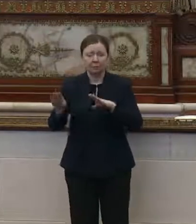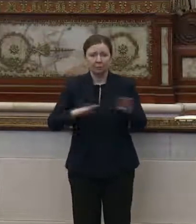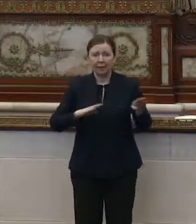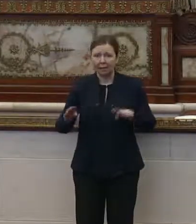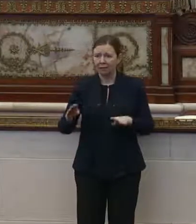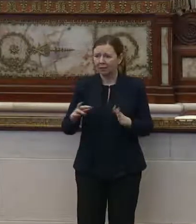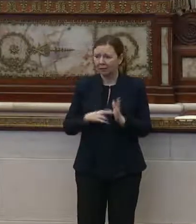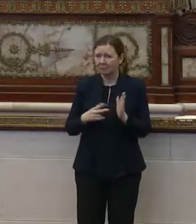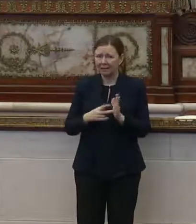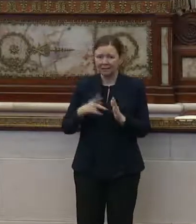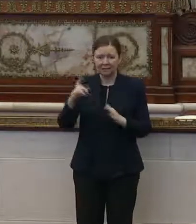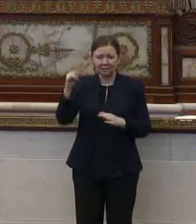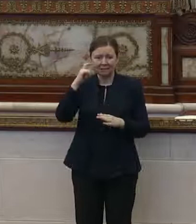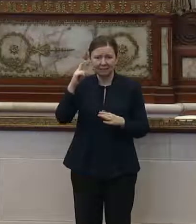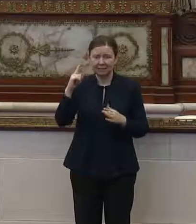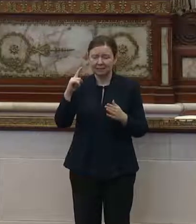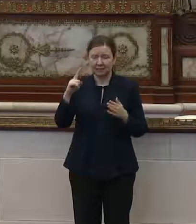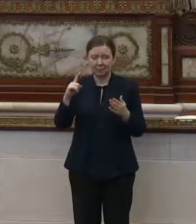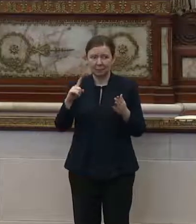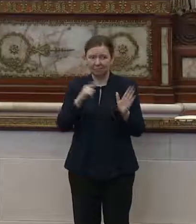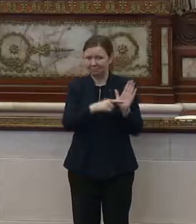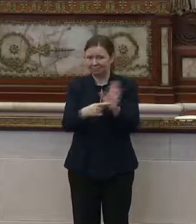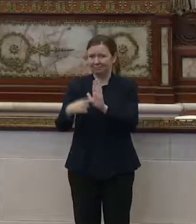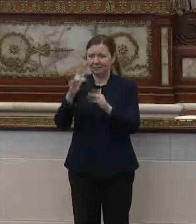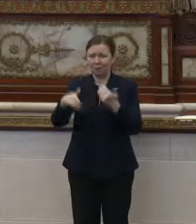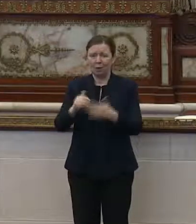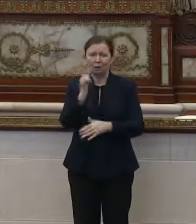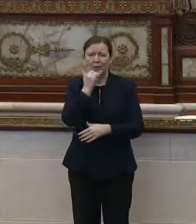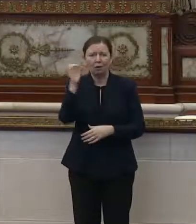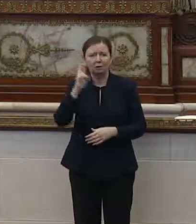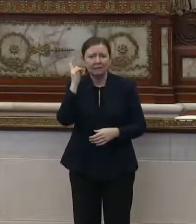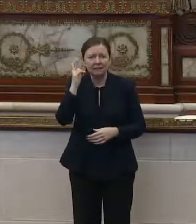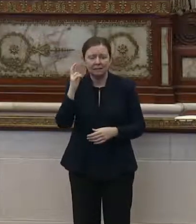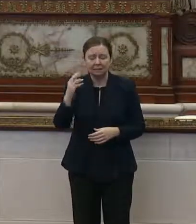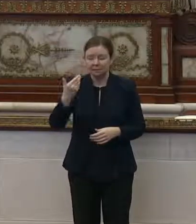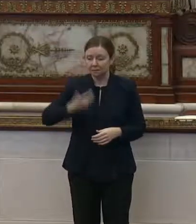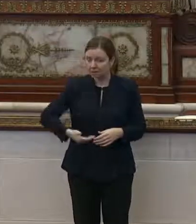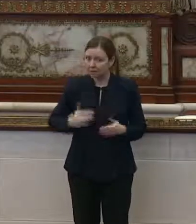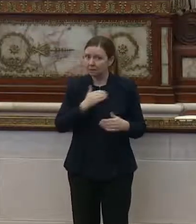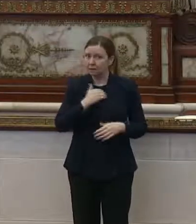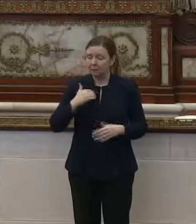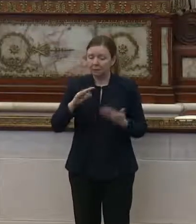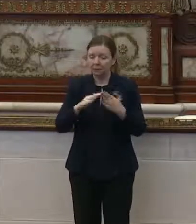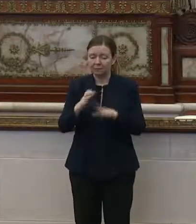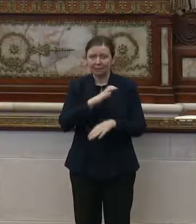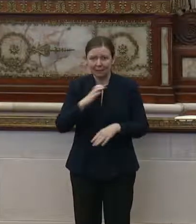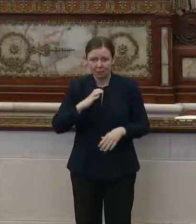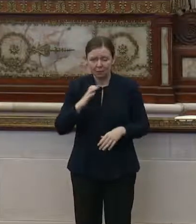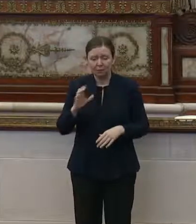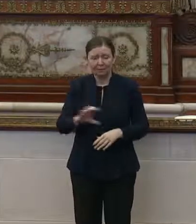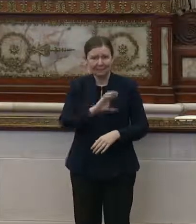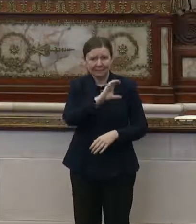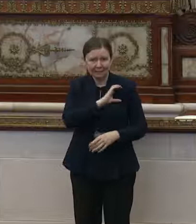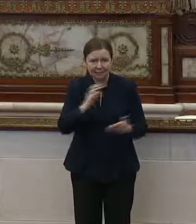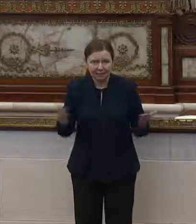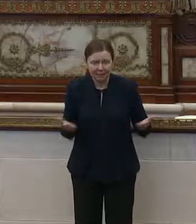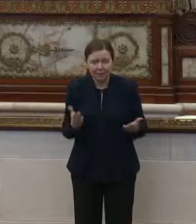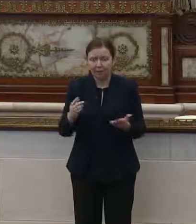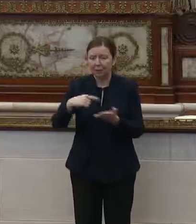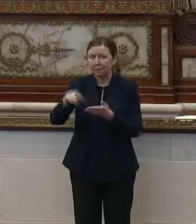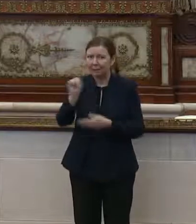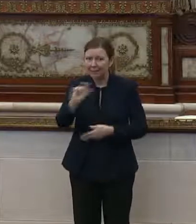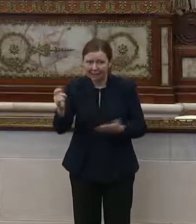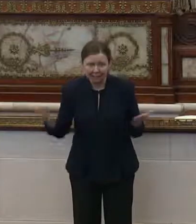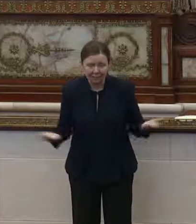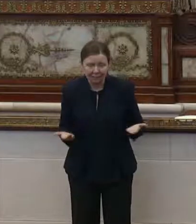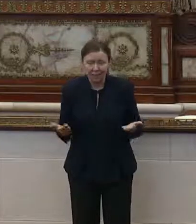for all of the wrong reasons. I, as a member of city council, as a citizen, as a taxpayer,